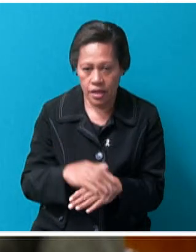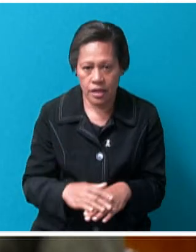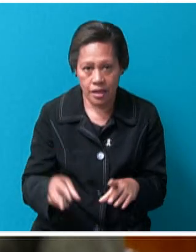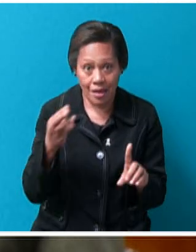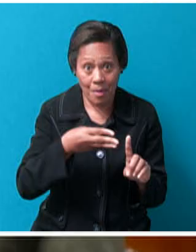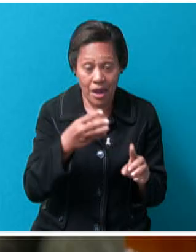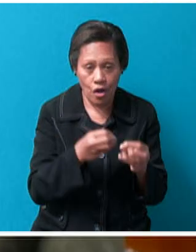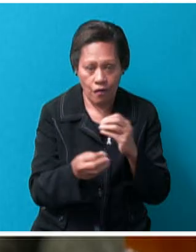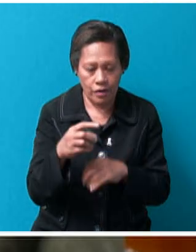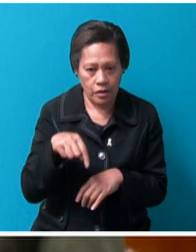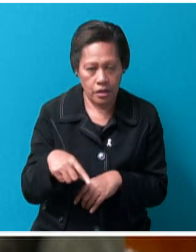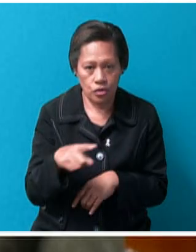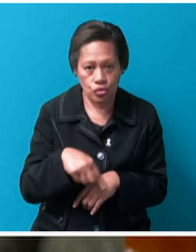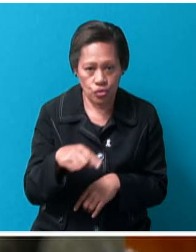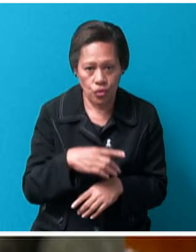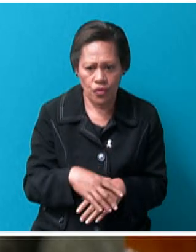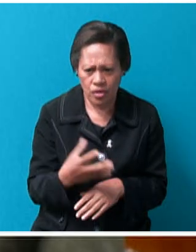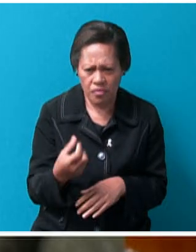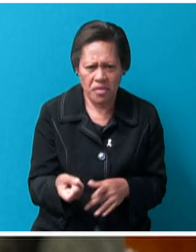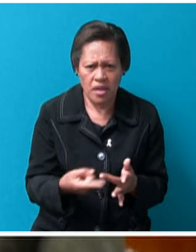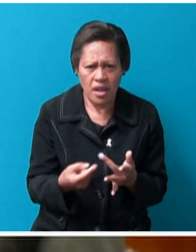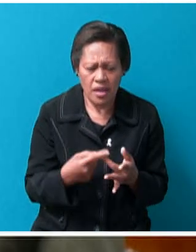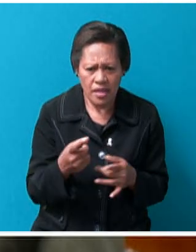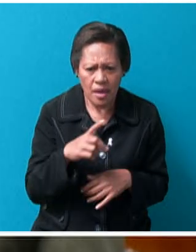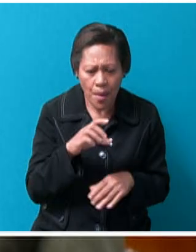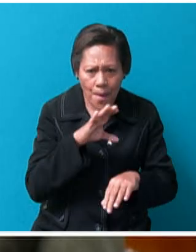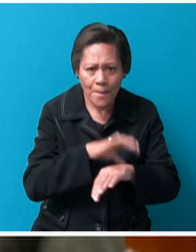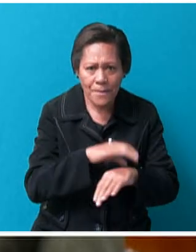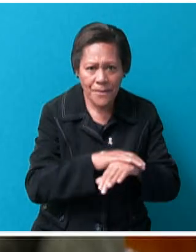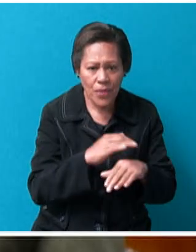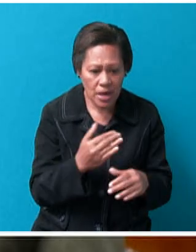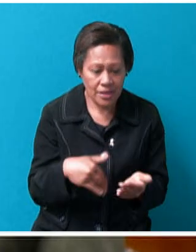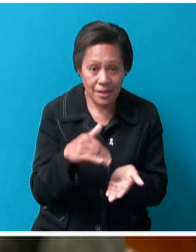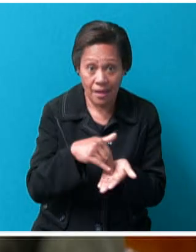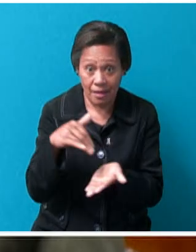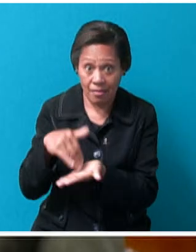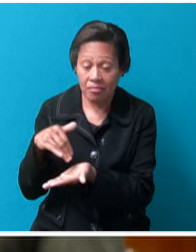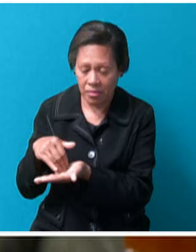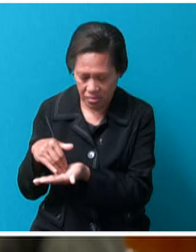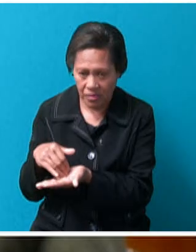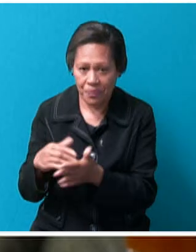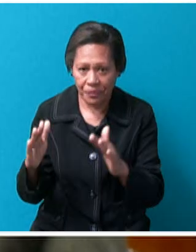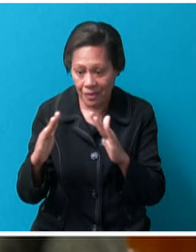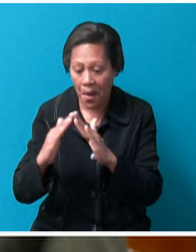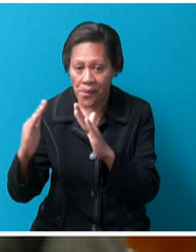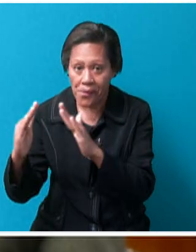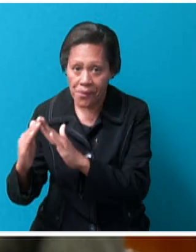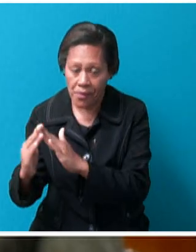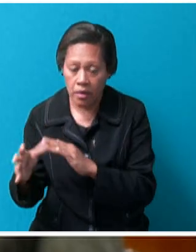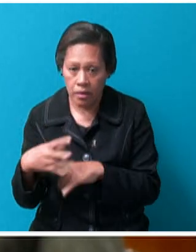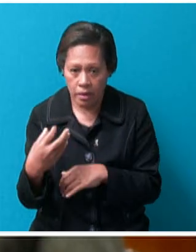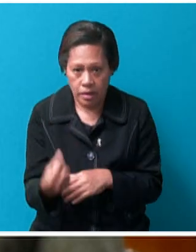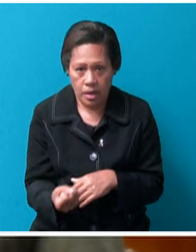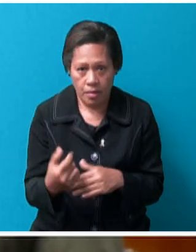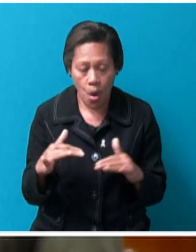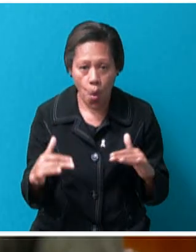or from selected police stations accessed from the Fiji Police Force or from the Fiji Police Force webpage.